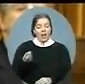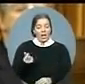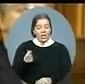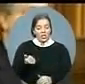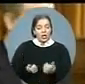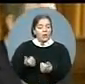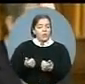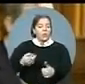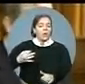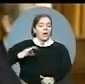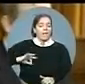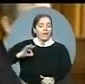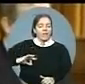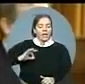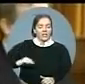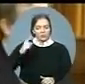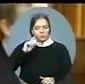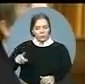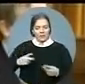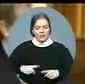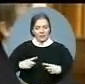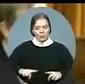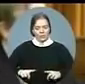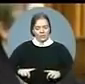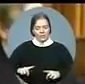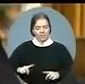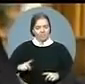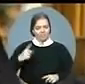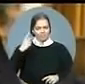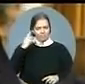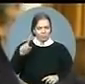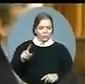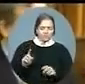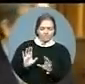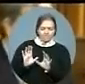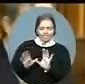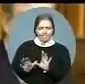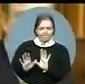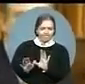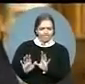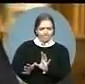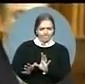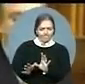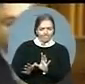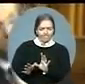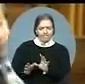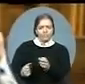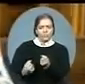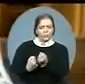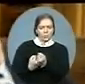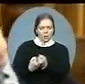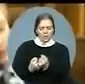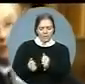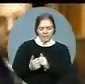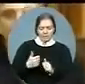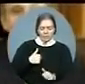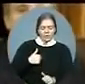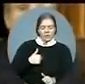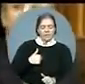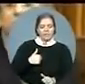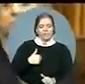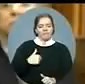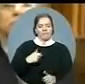for the promoting of any matter whatsoever, depending on, to be transacted in Parliament, is a high crime